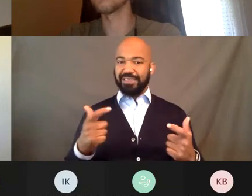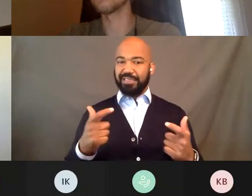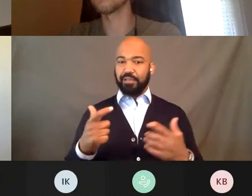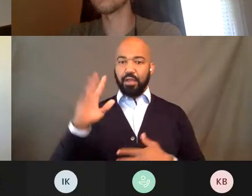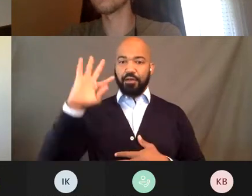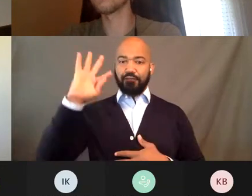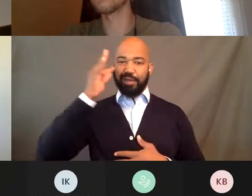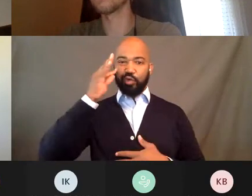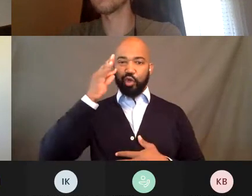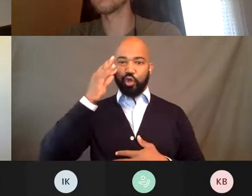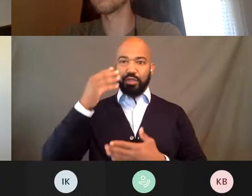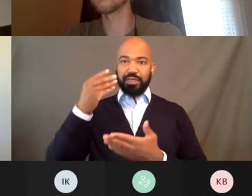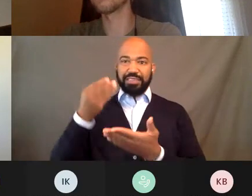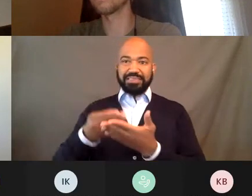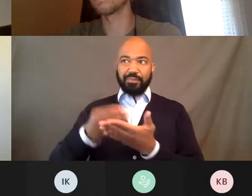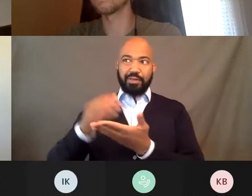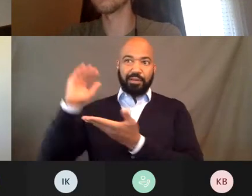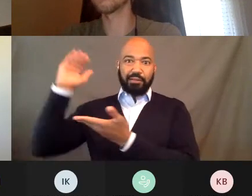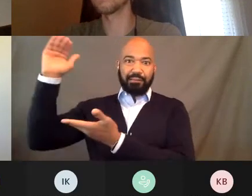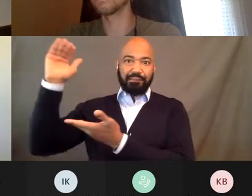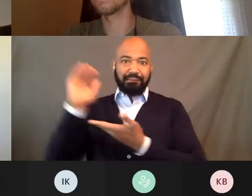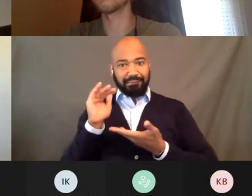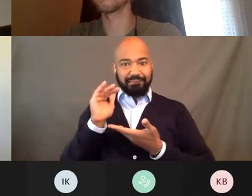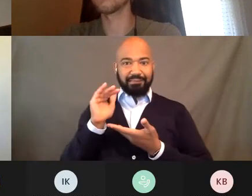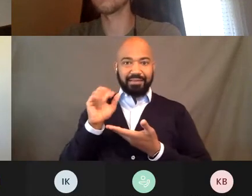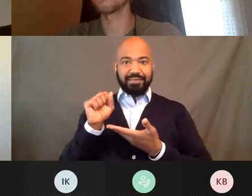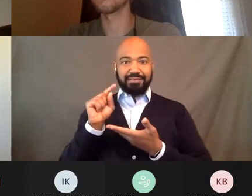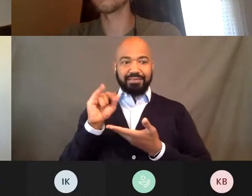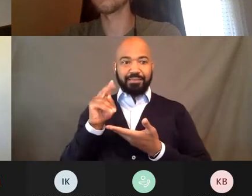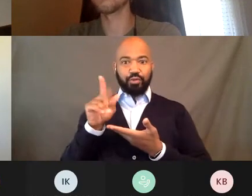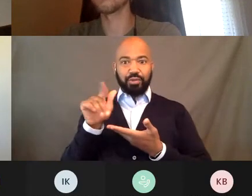federal stimulus coming down the pipeline that